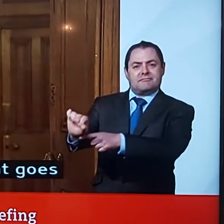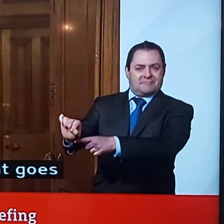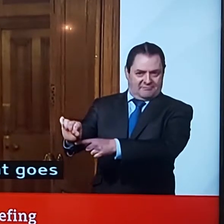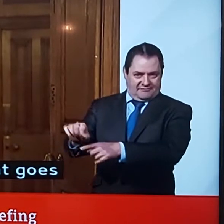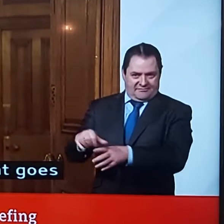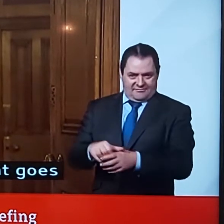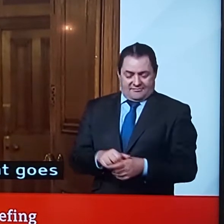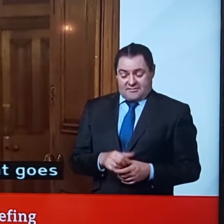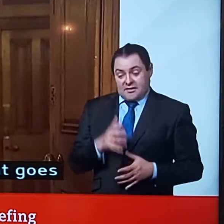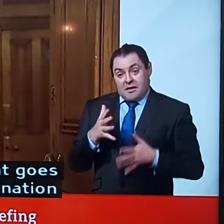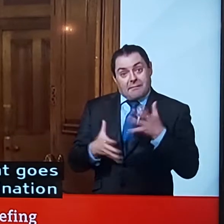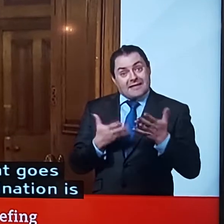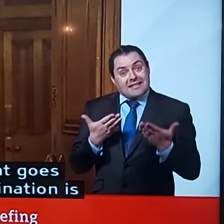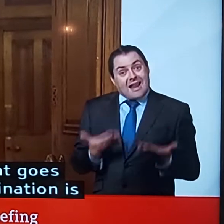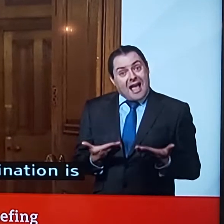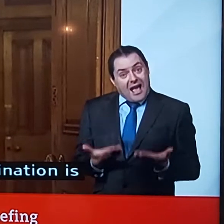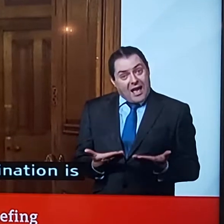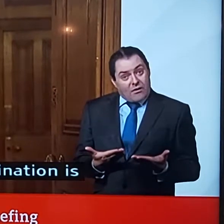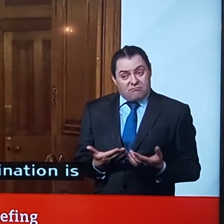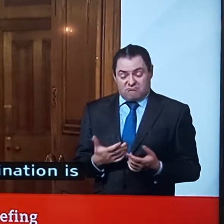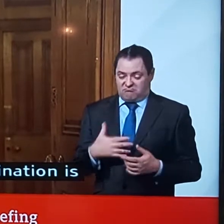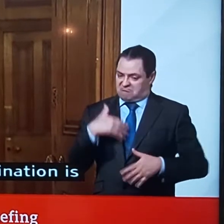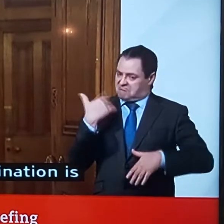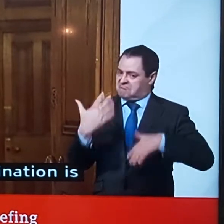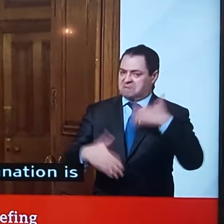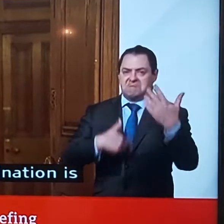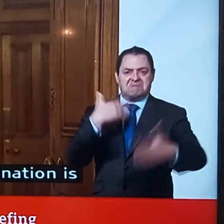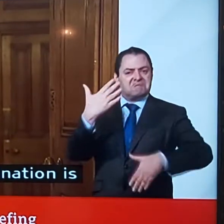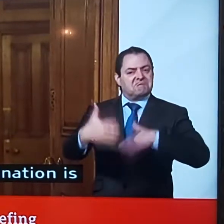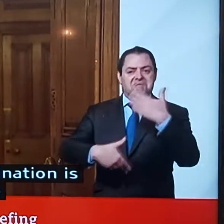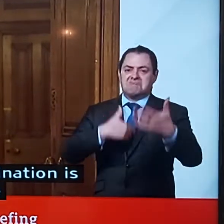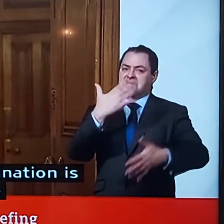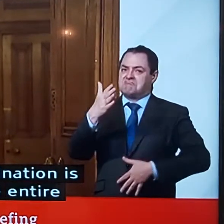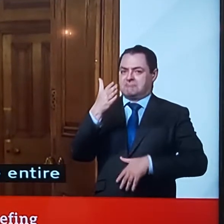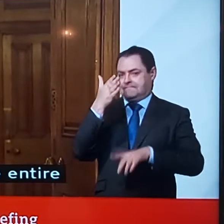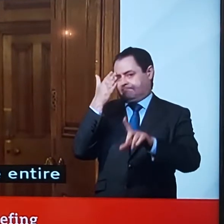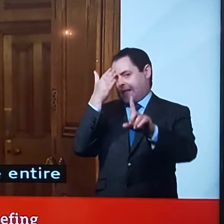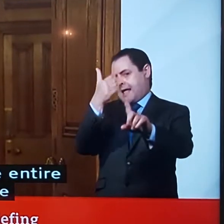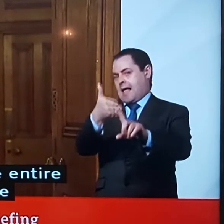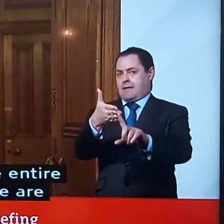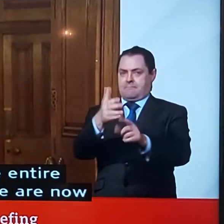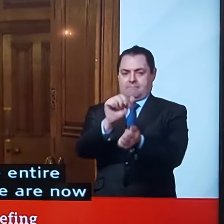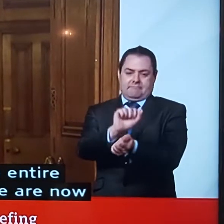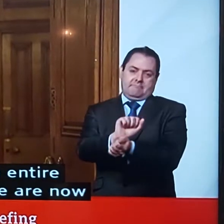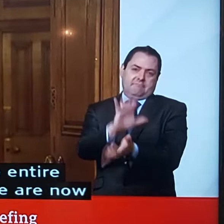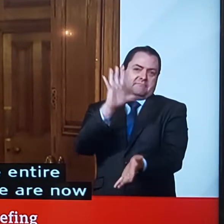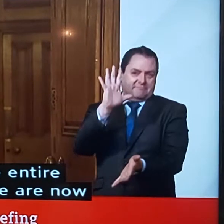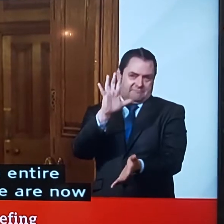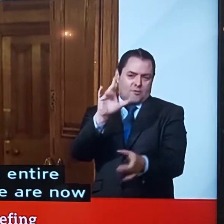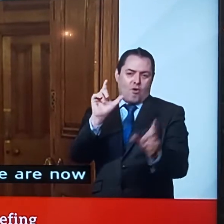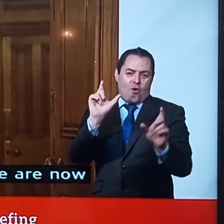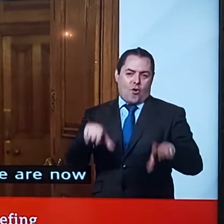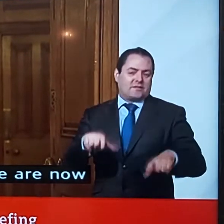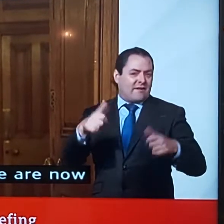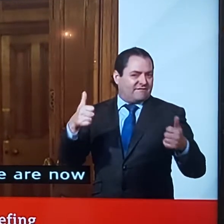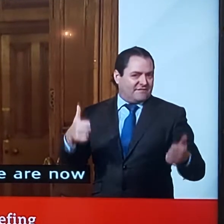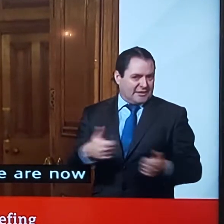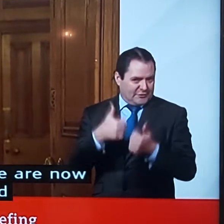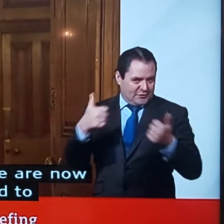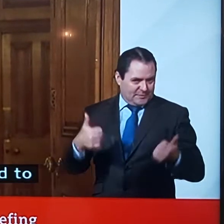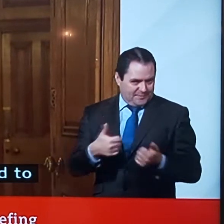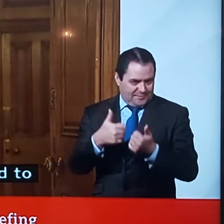which means that we're now travelling on a one-way road to freedom. And we can begin safely to